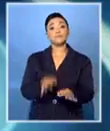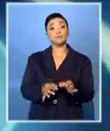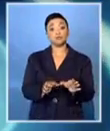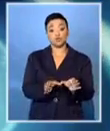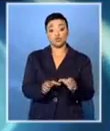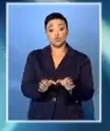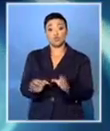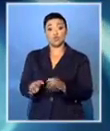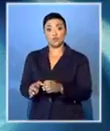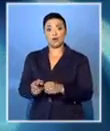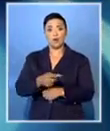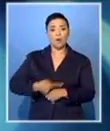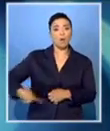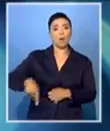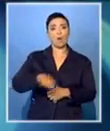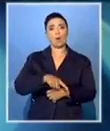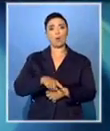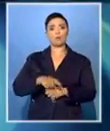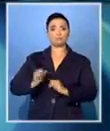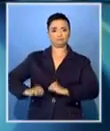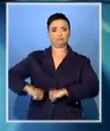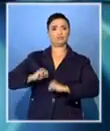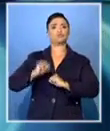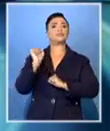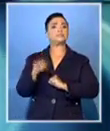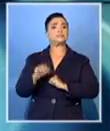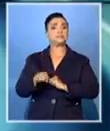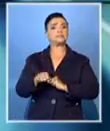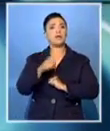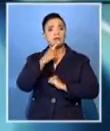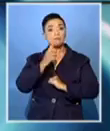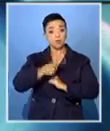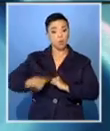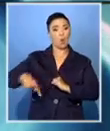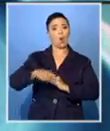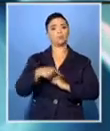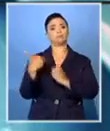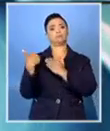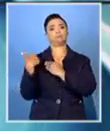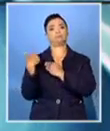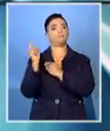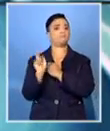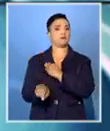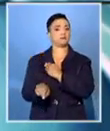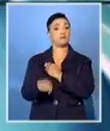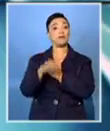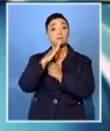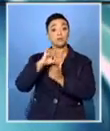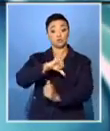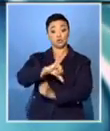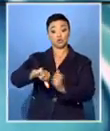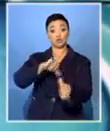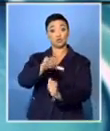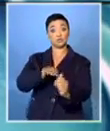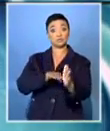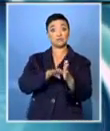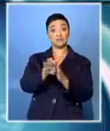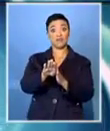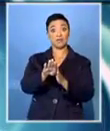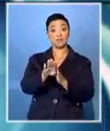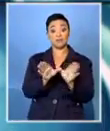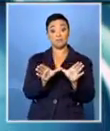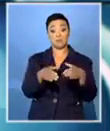Well, it's a story that's gripped the nation for some months now, and political parties have been reacting, and they agree that those responsible must be